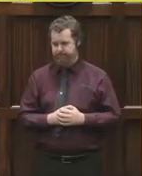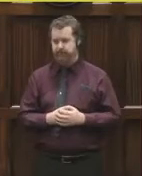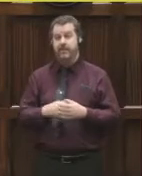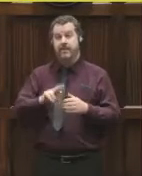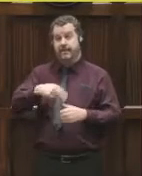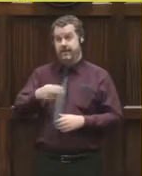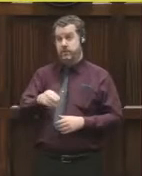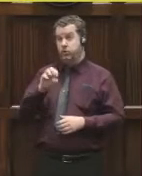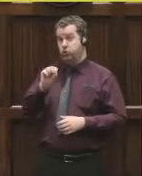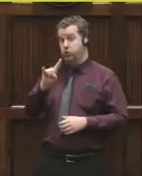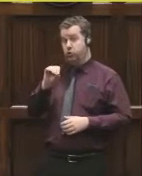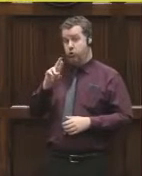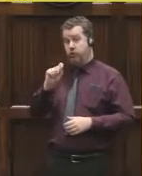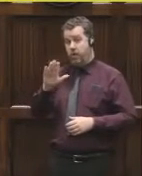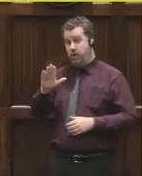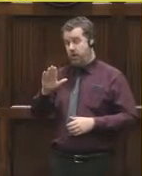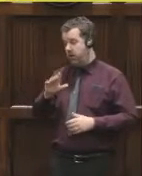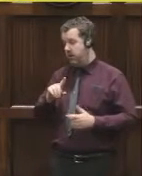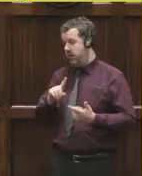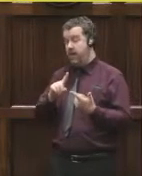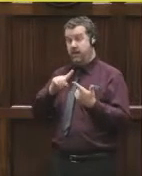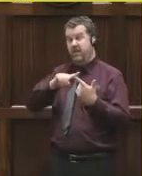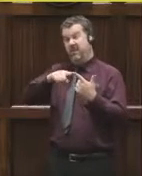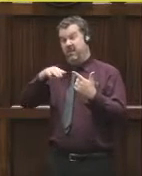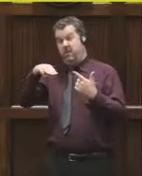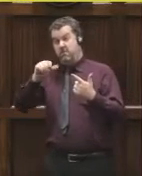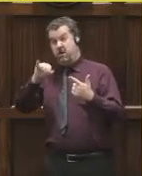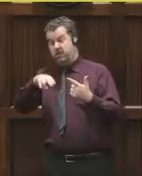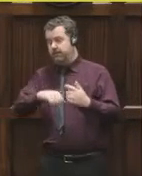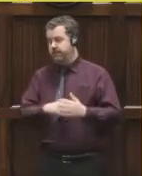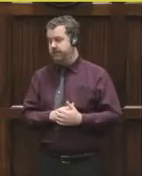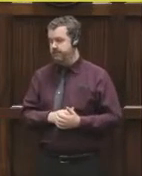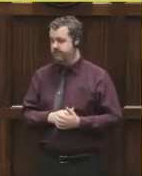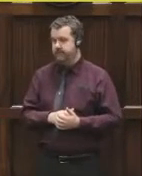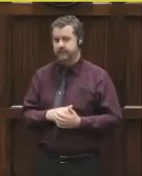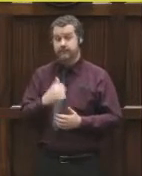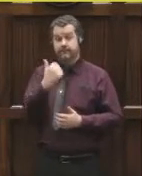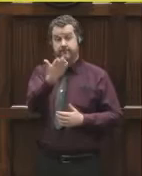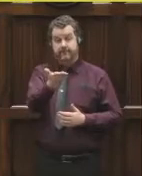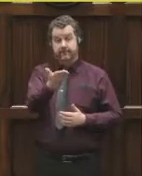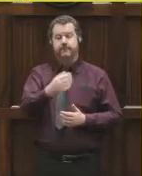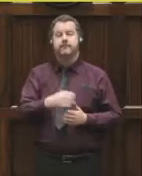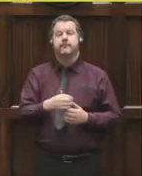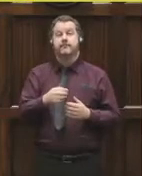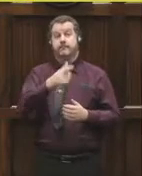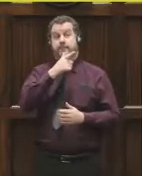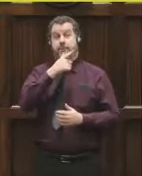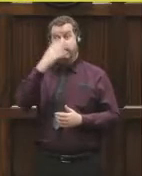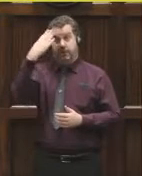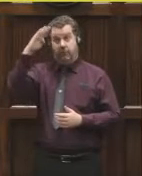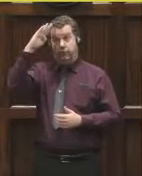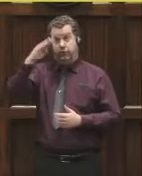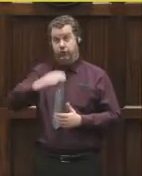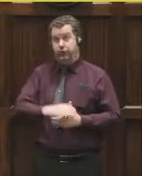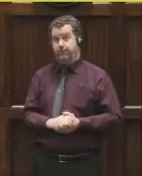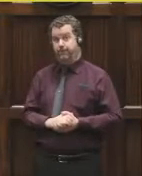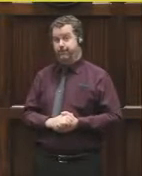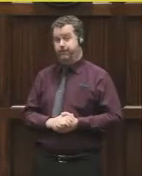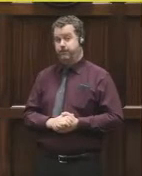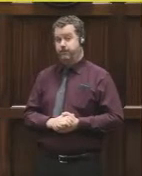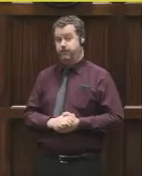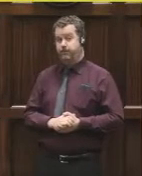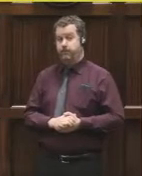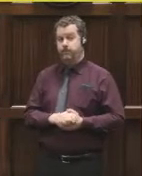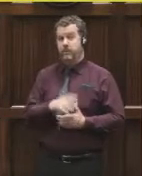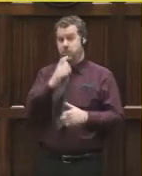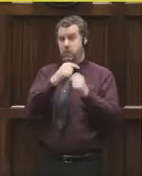Martin. Deputy Martin first. Agad agus an tá an comhaontas glas fíorthas de takeíocht a Horston Villa tábhachtach